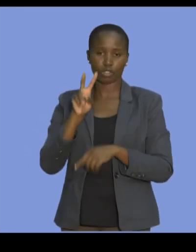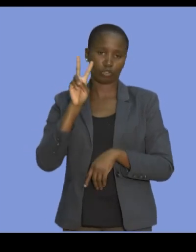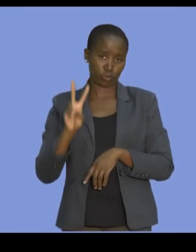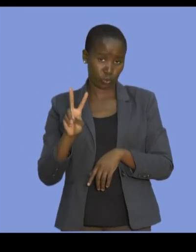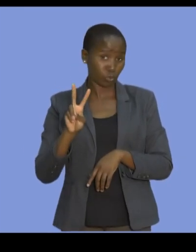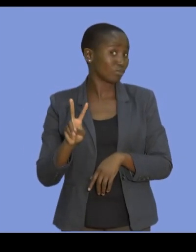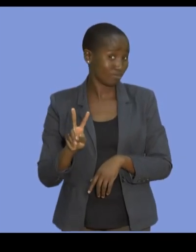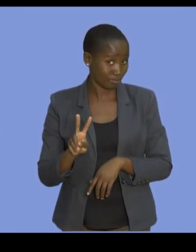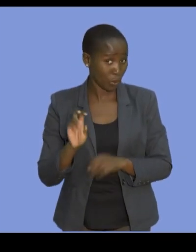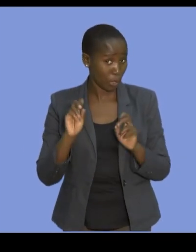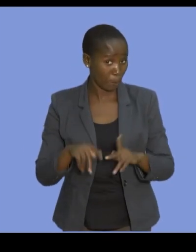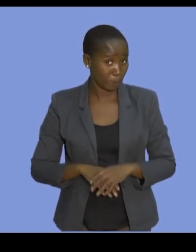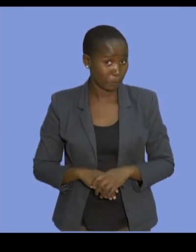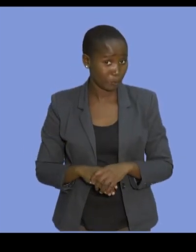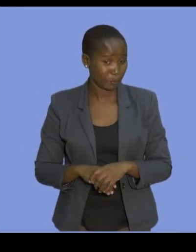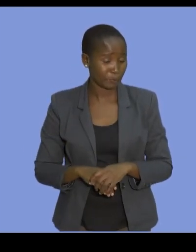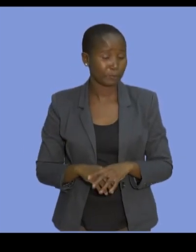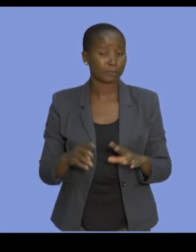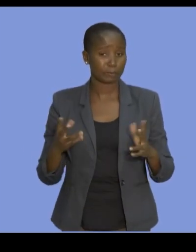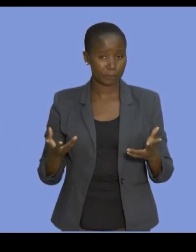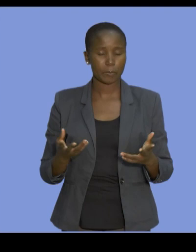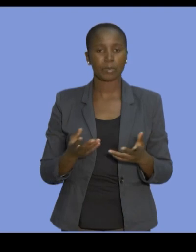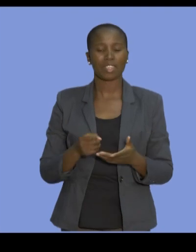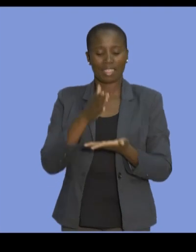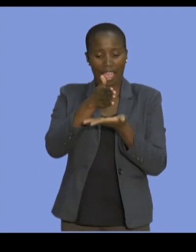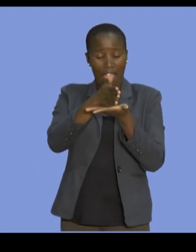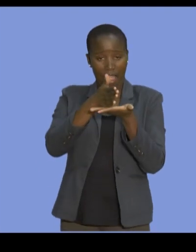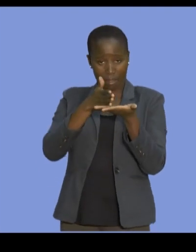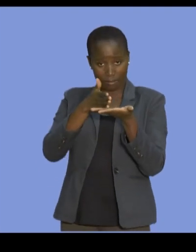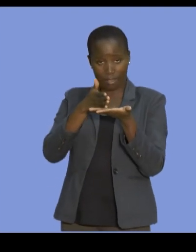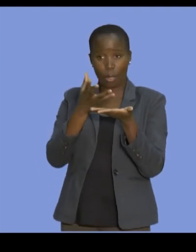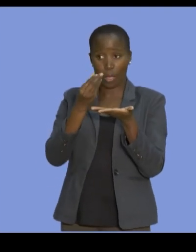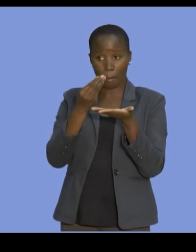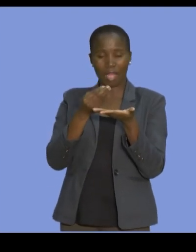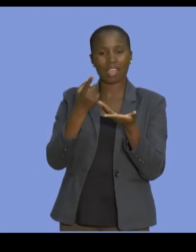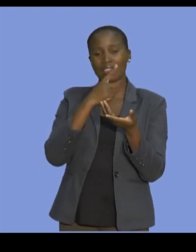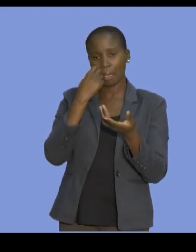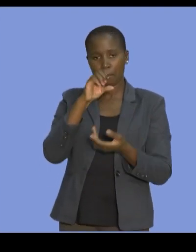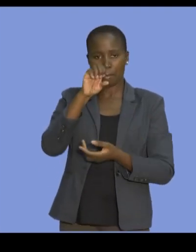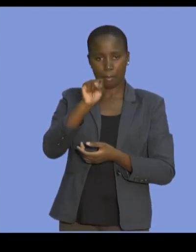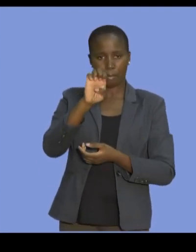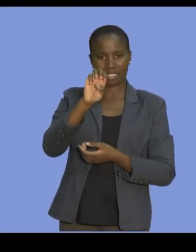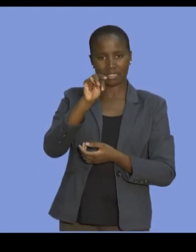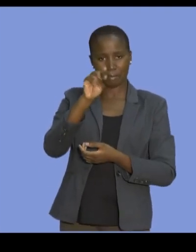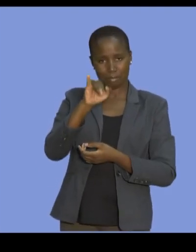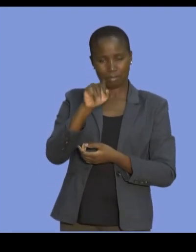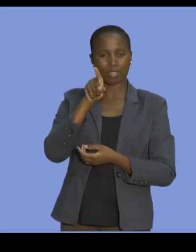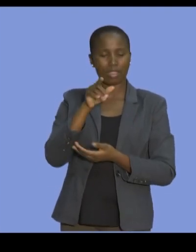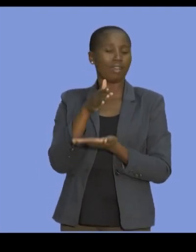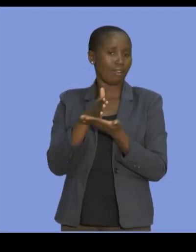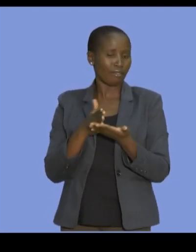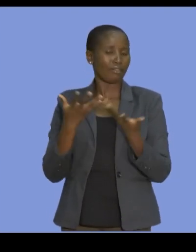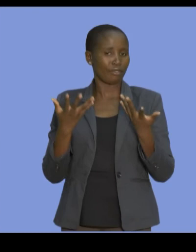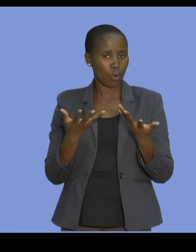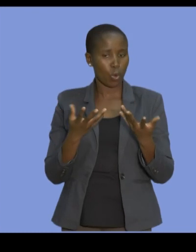Okay? So the semi-interquartile range. So the semi-interquartile range is half the difference between the upper and the